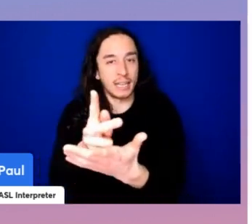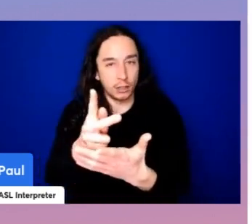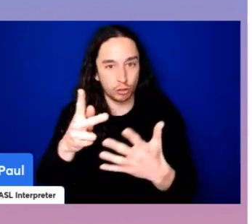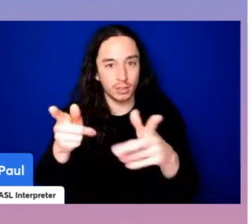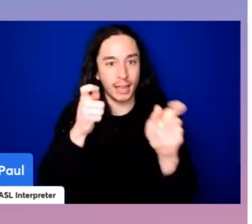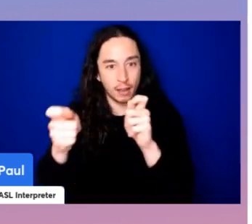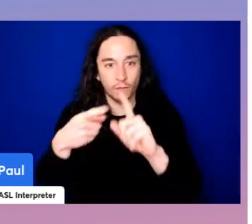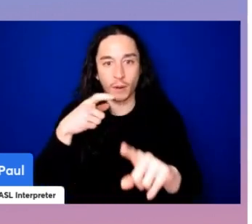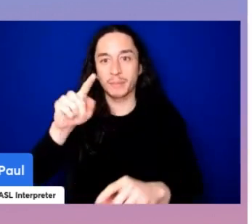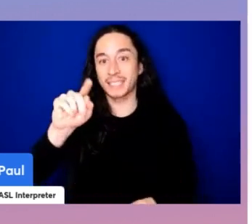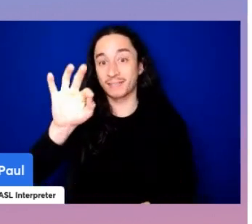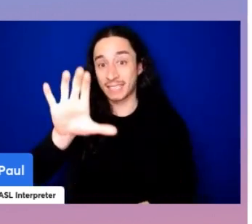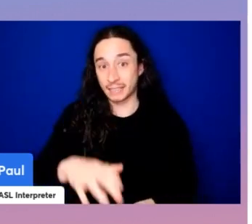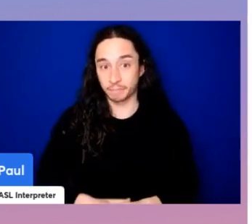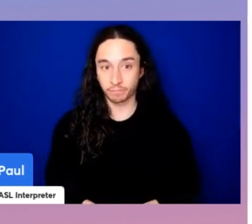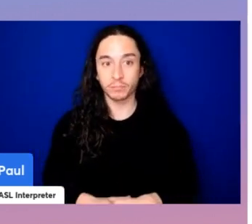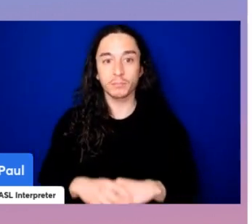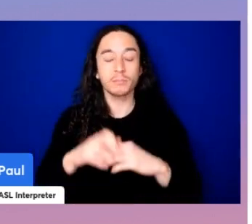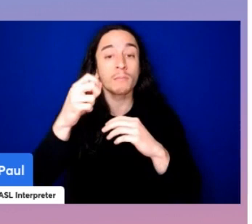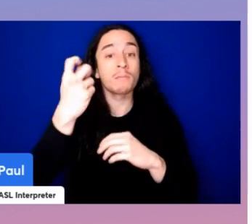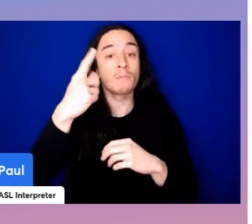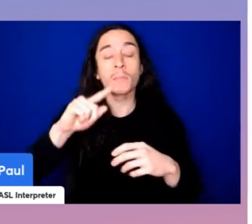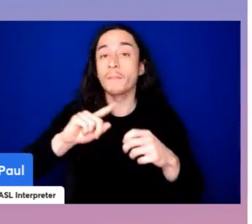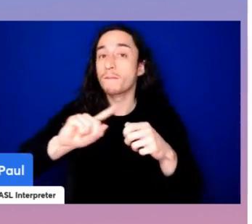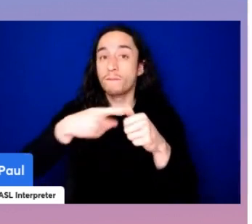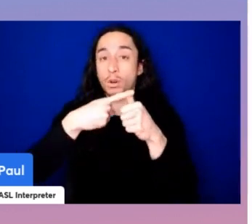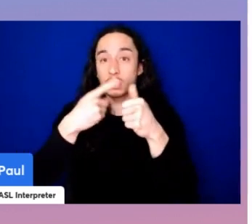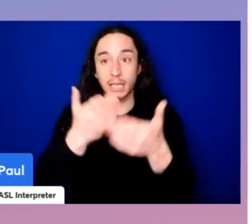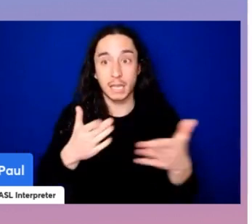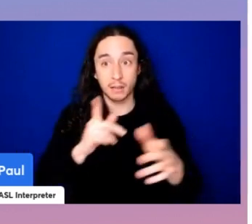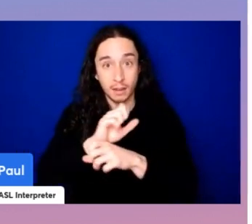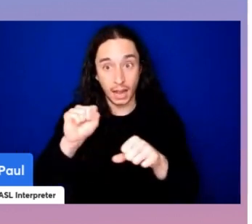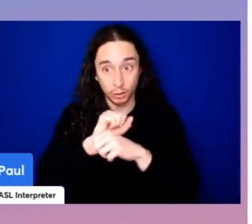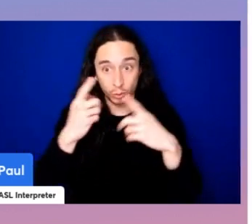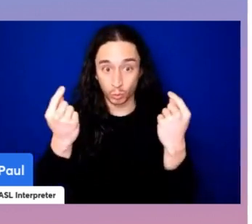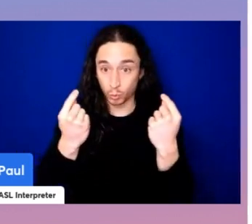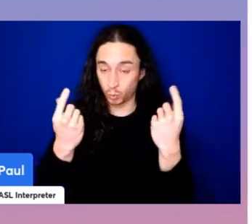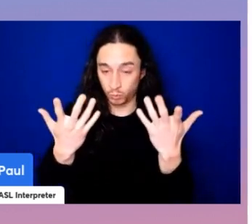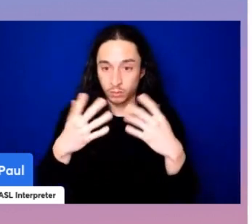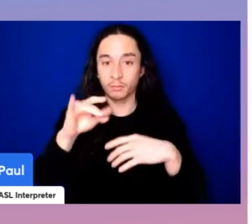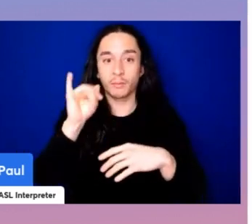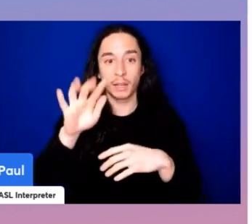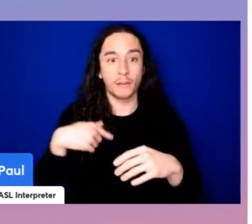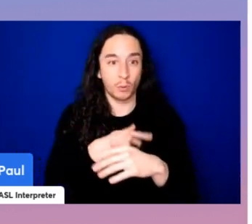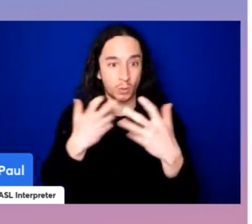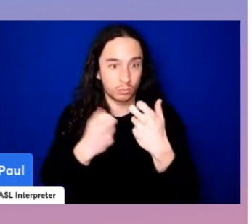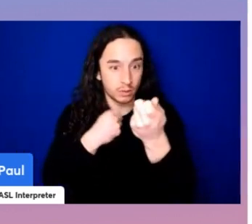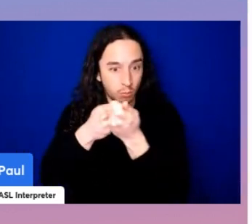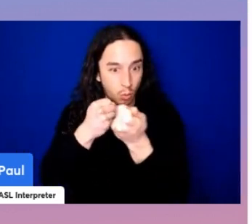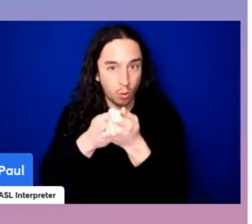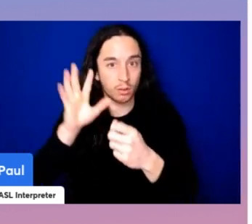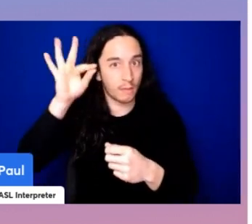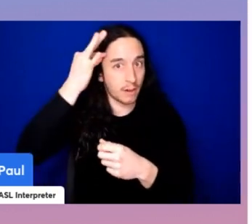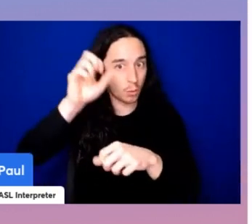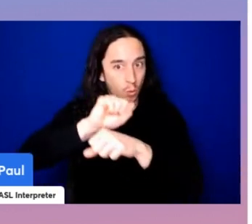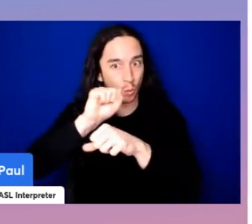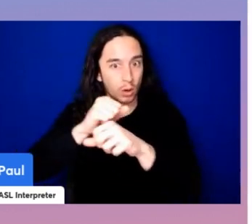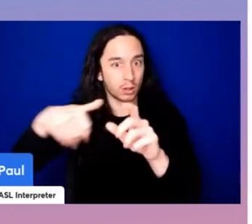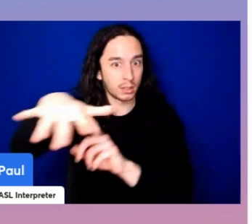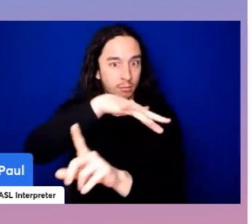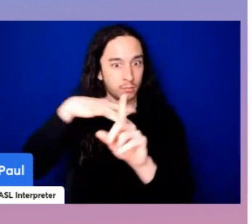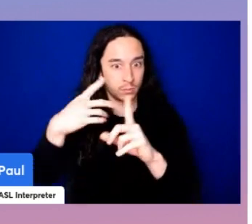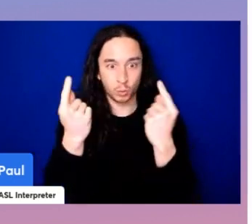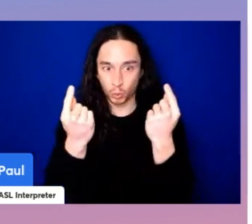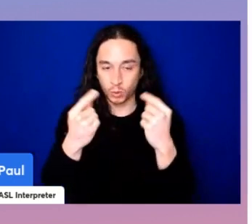TFC. The first thing that we actually have to do if we are going to support ephemeral workspaces is